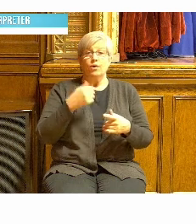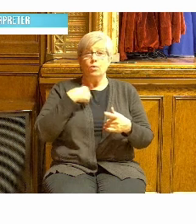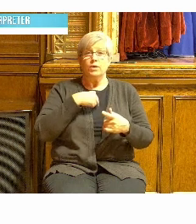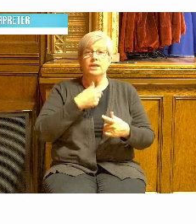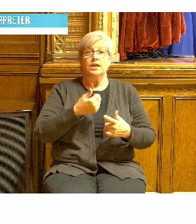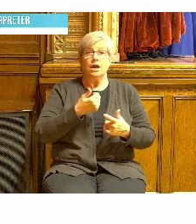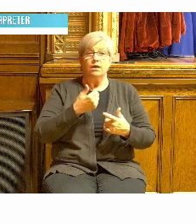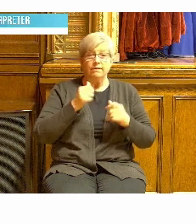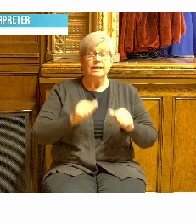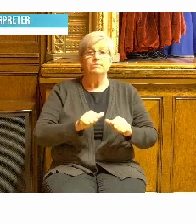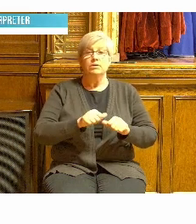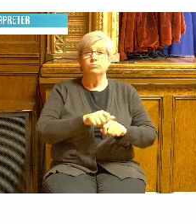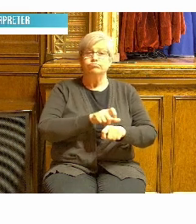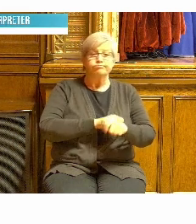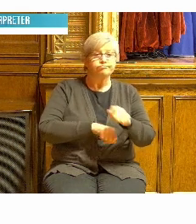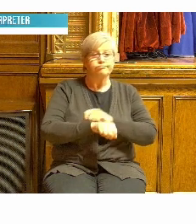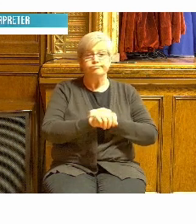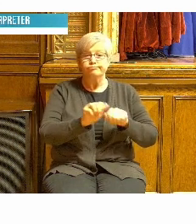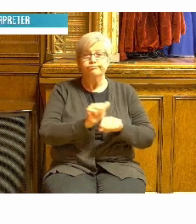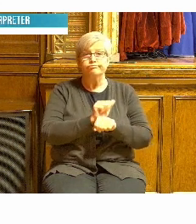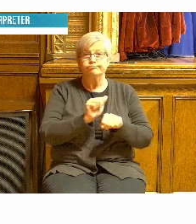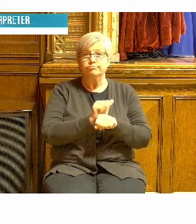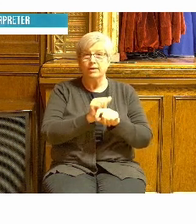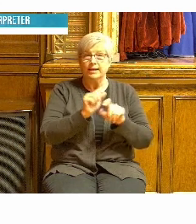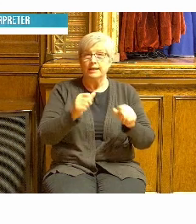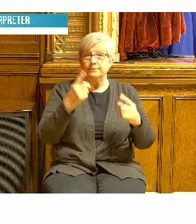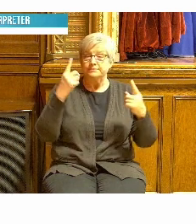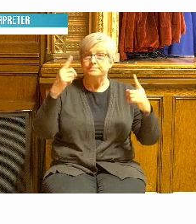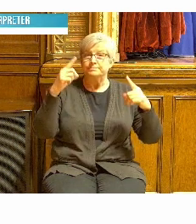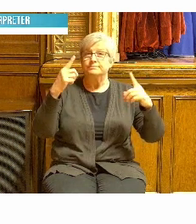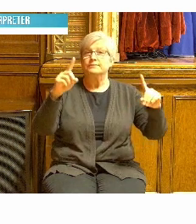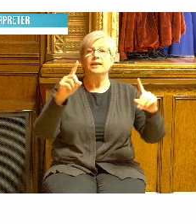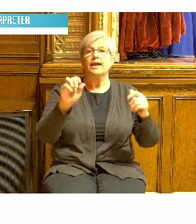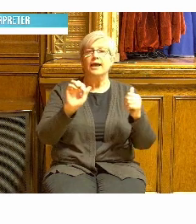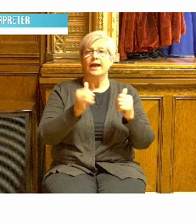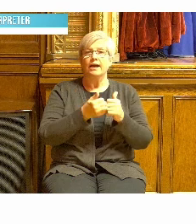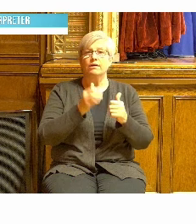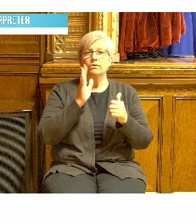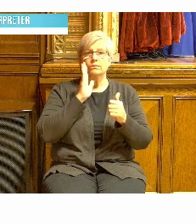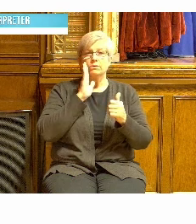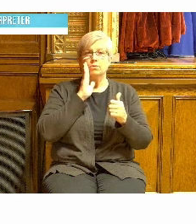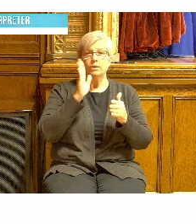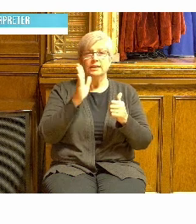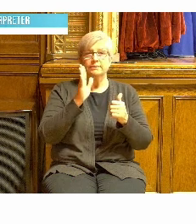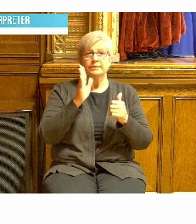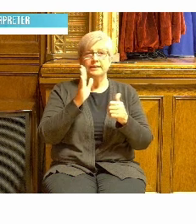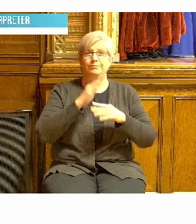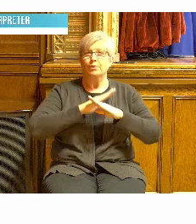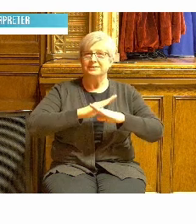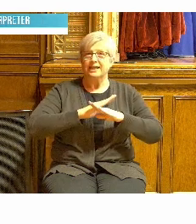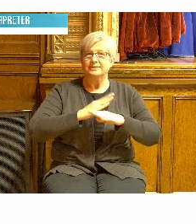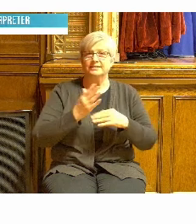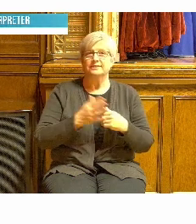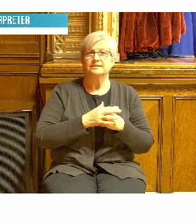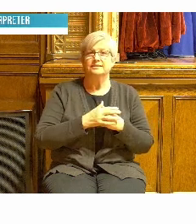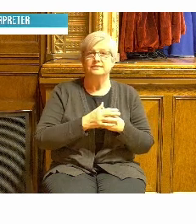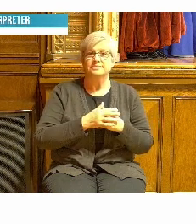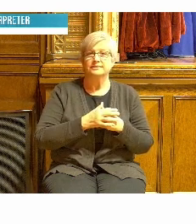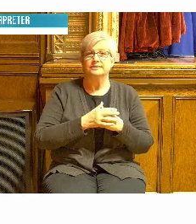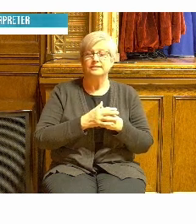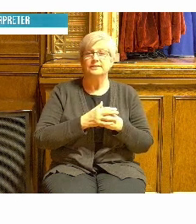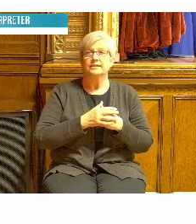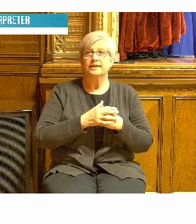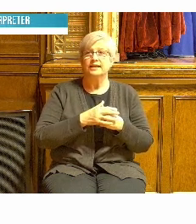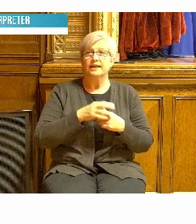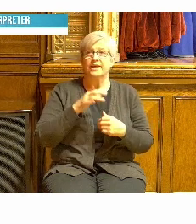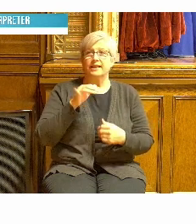are able to accomplish a whole lot of things, how is it going to also be protected?